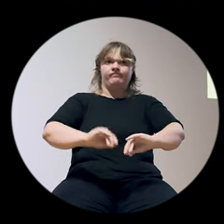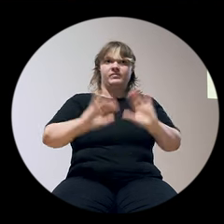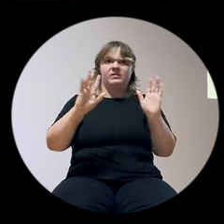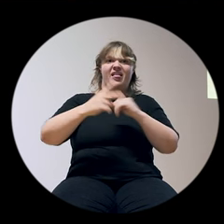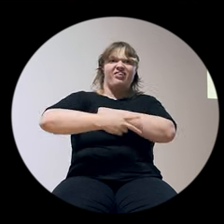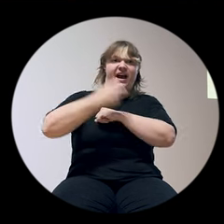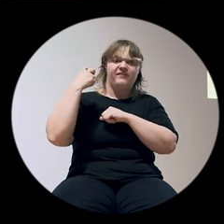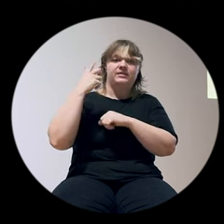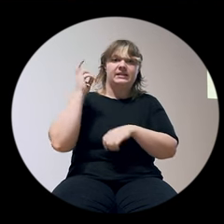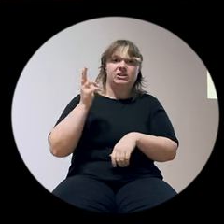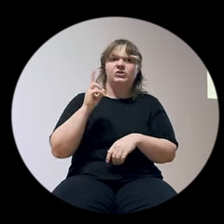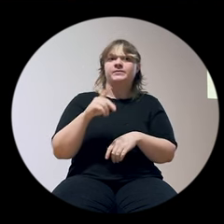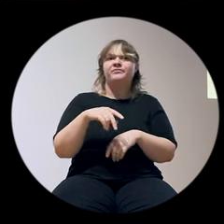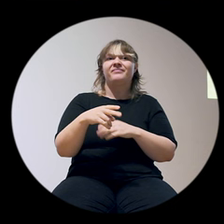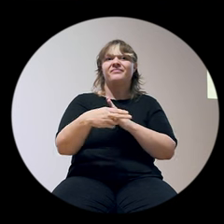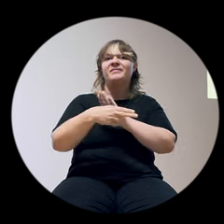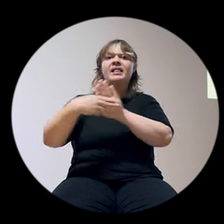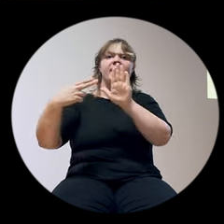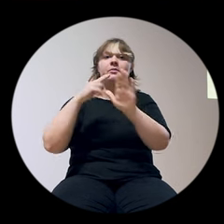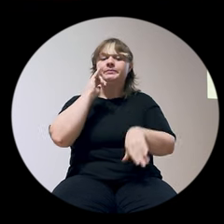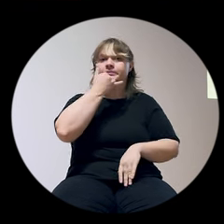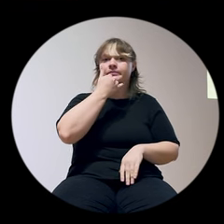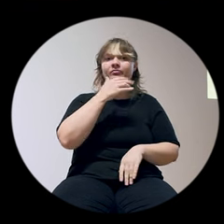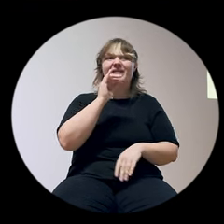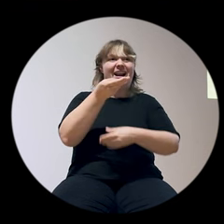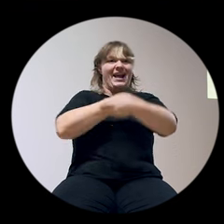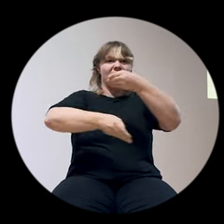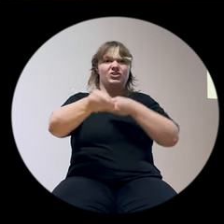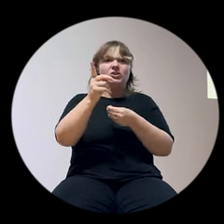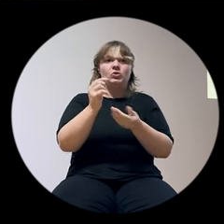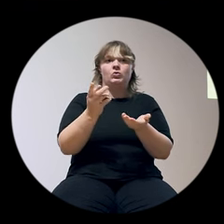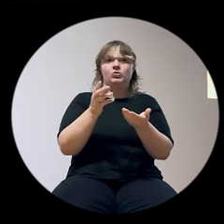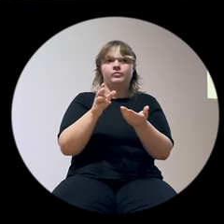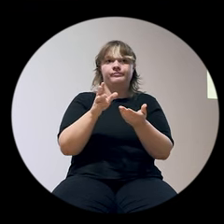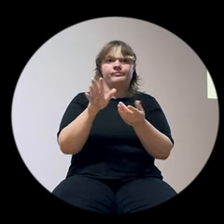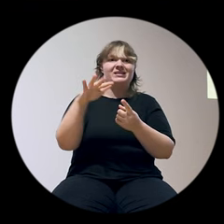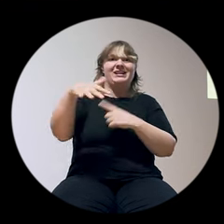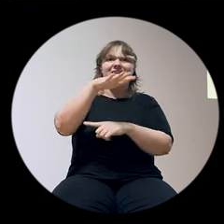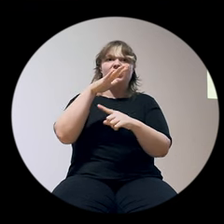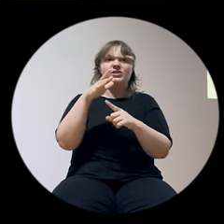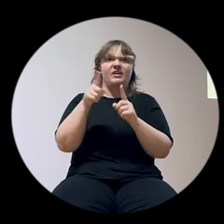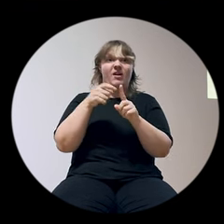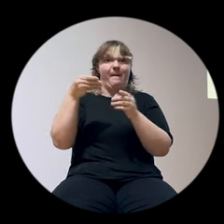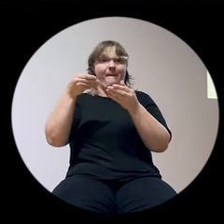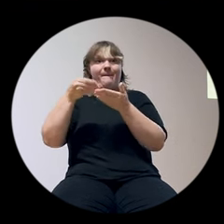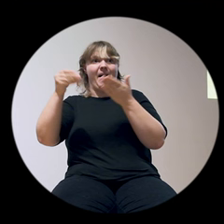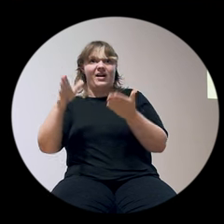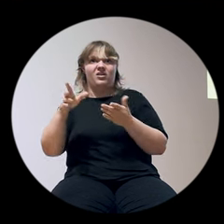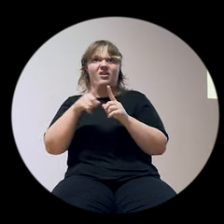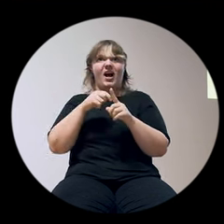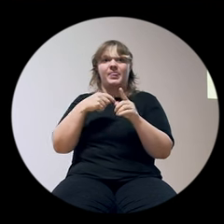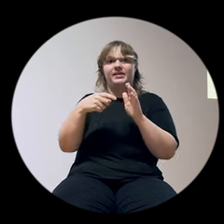collection, and of coerced exchange due to dire conditions enforced by the buyer upon the seller being labeled as